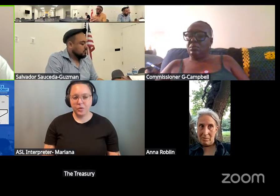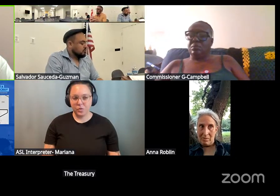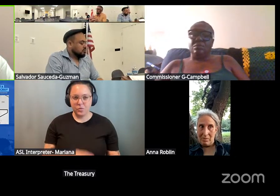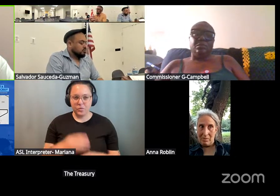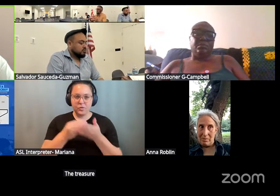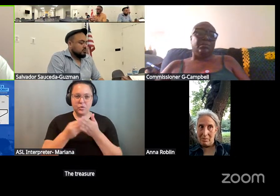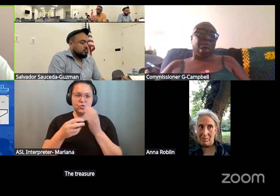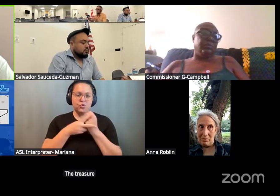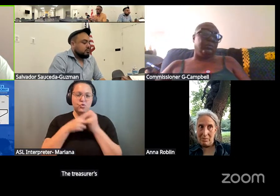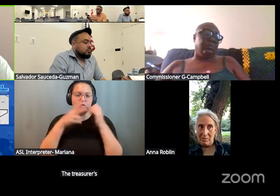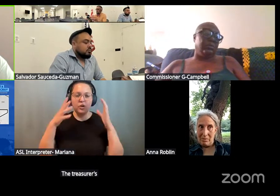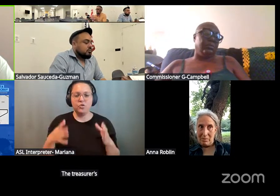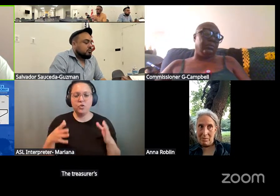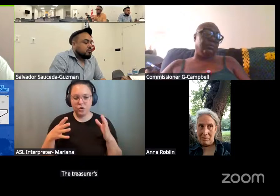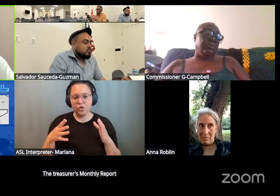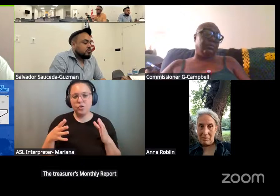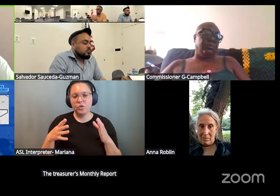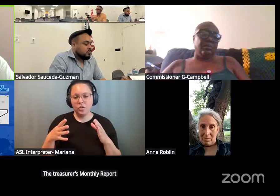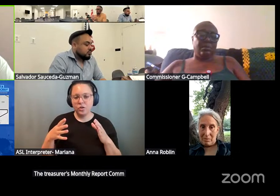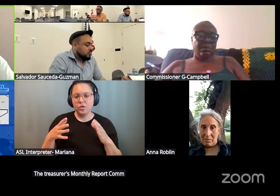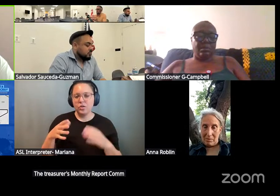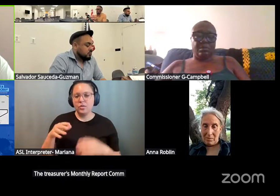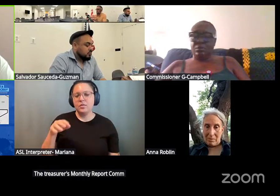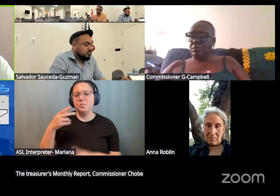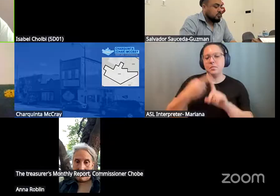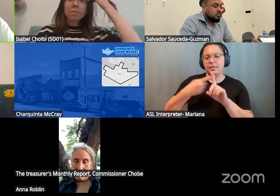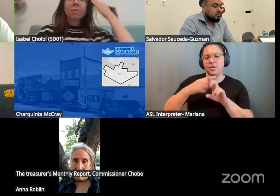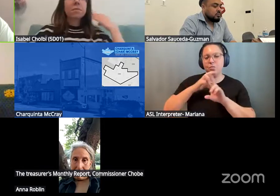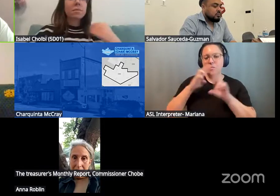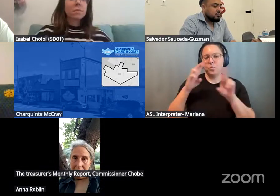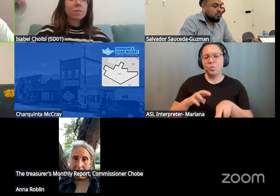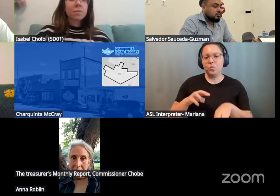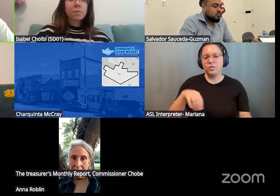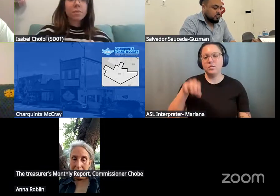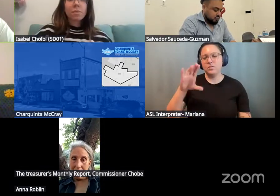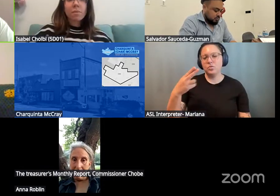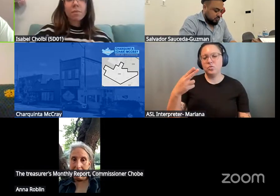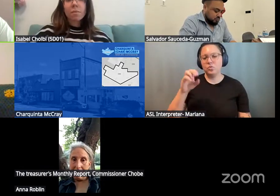treasurer's monthly report, Commissioner Chobe.